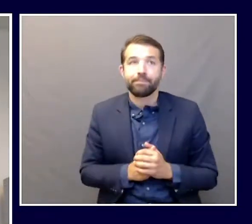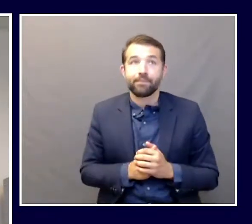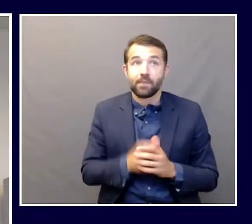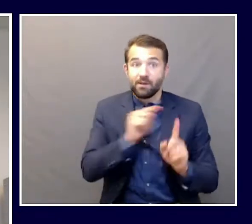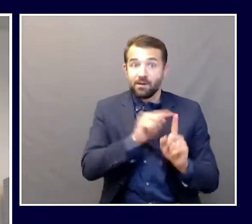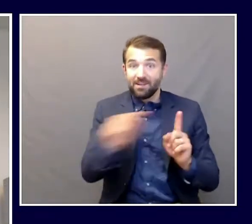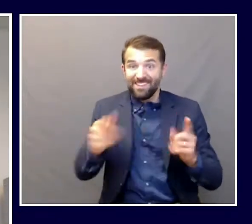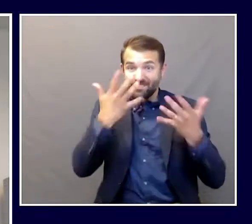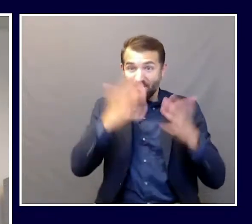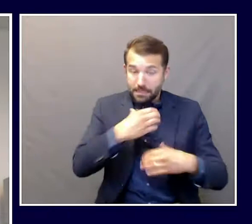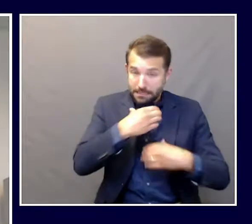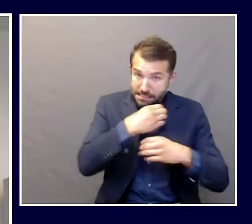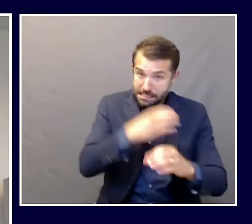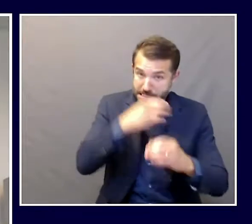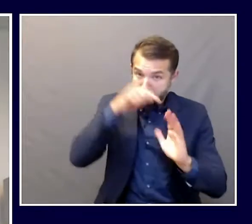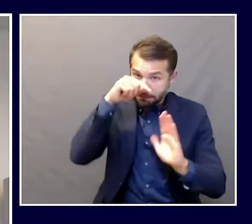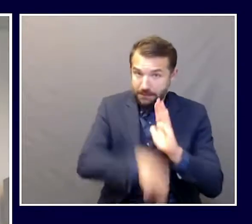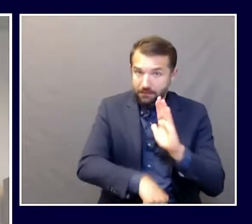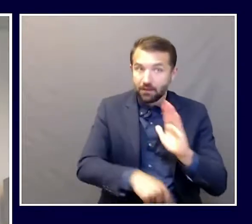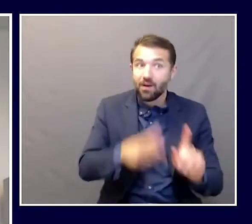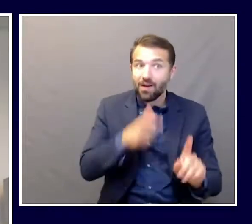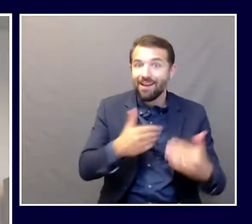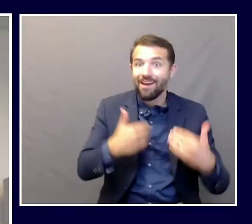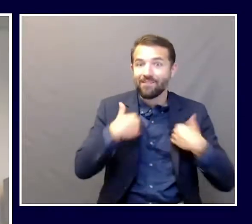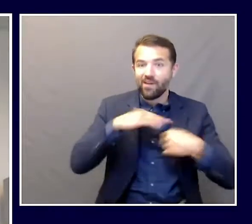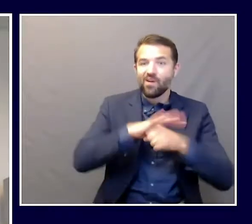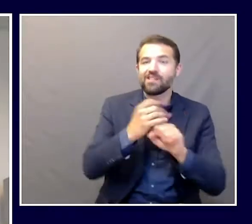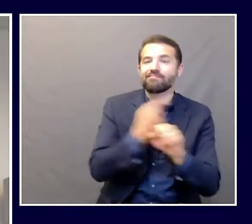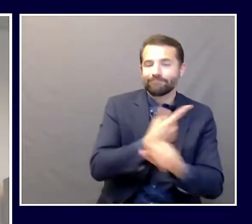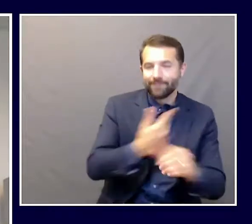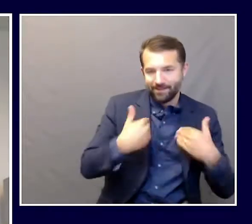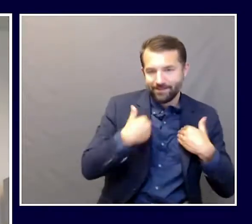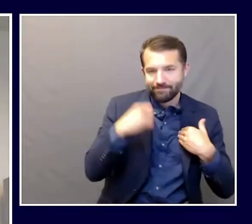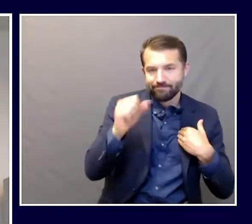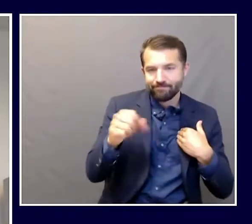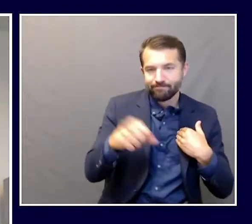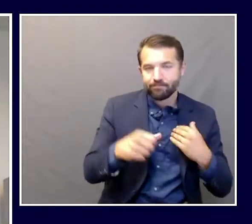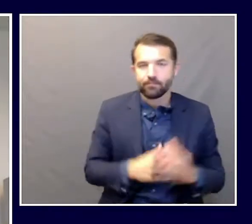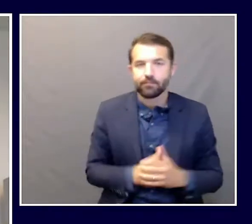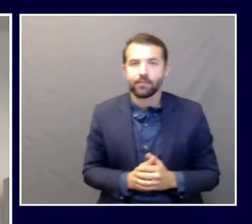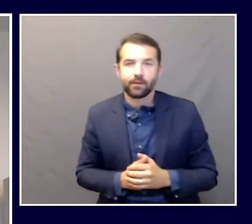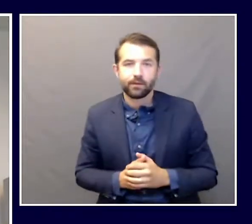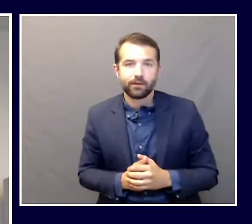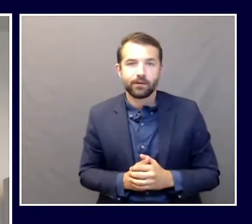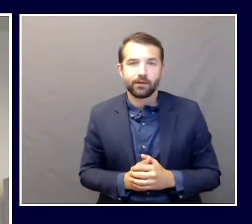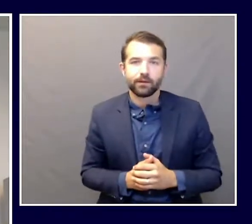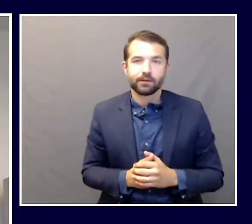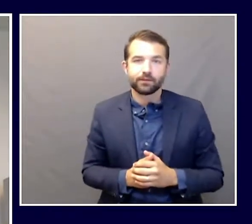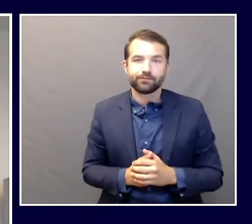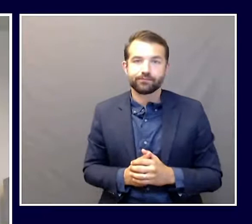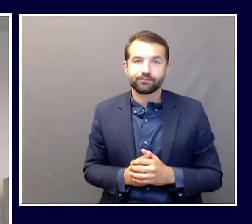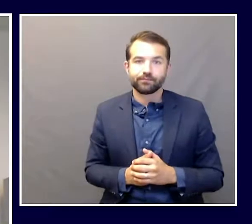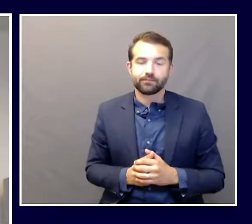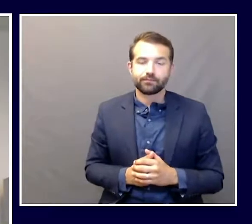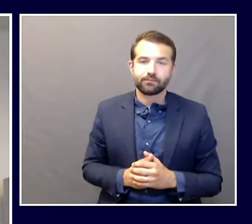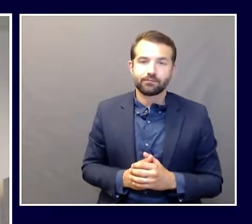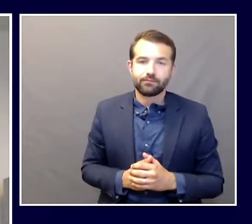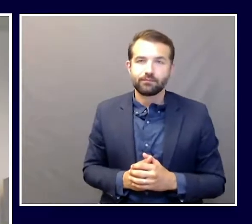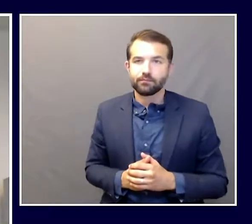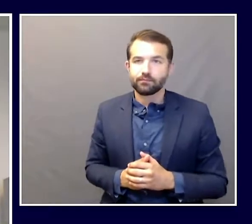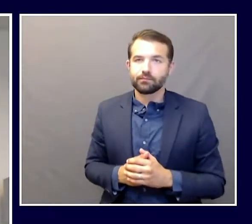Okay. And my other question is about the Gamma variant. Just in looking at